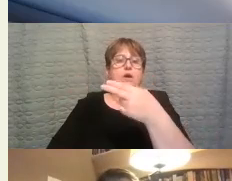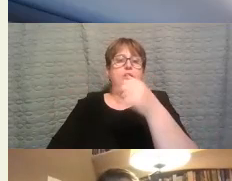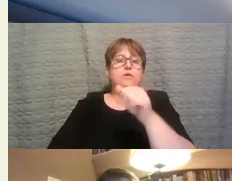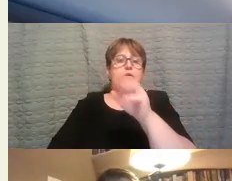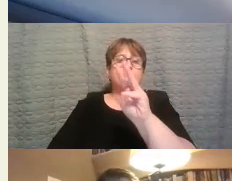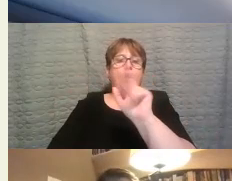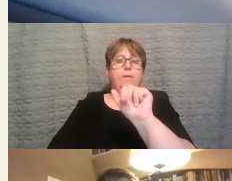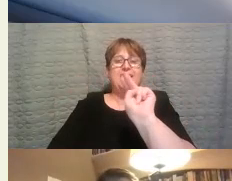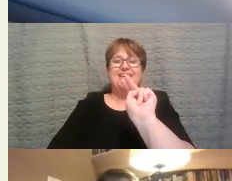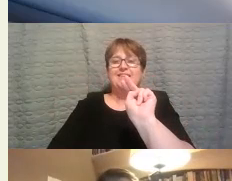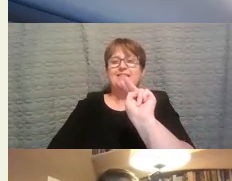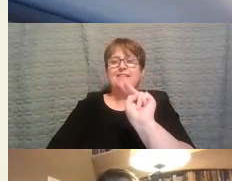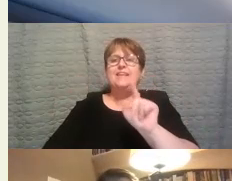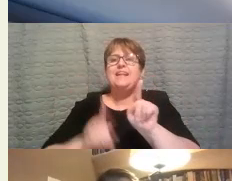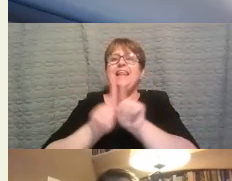are you